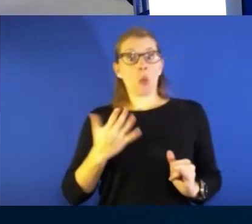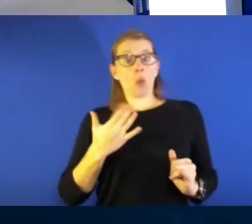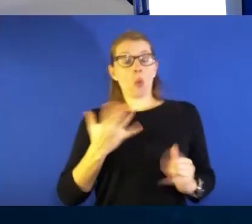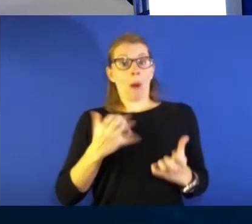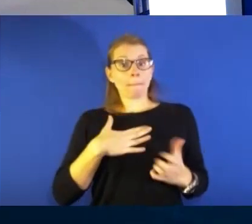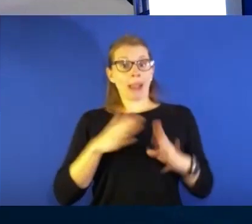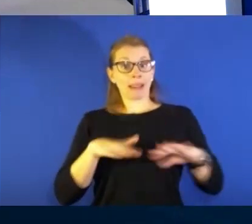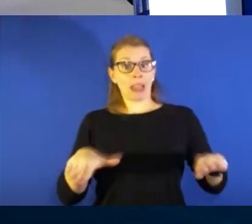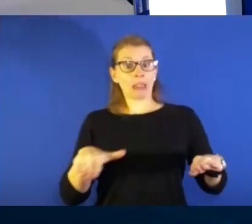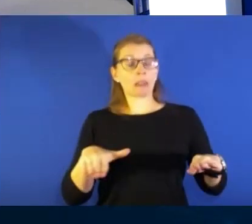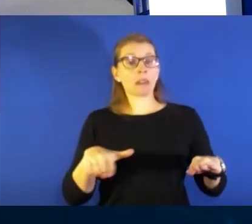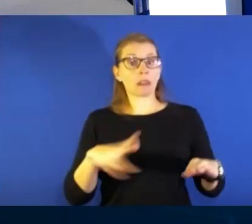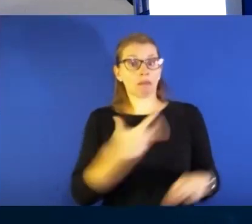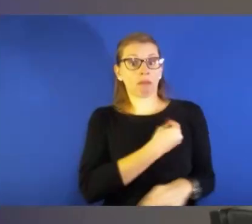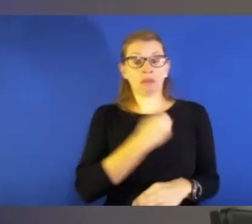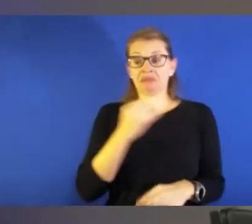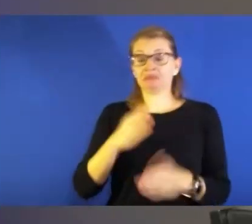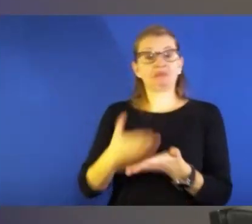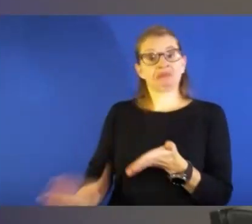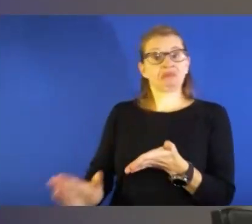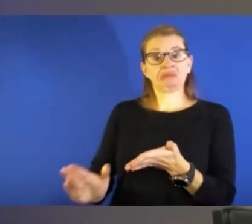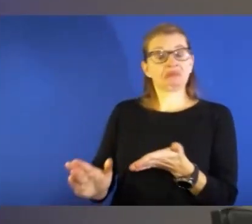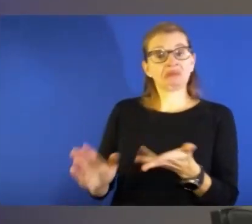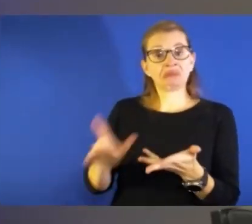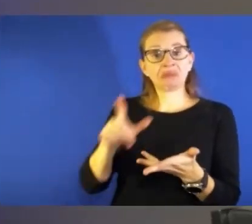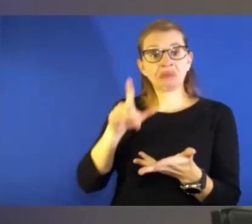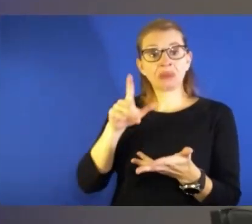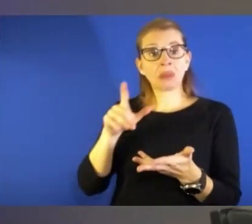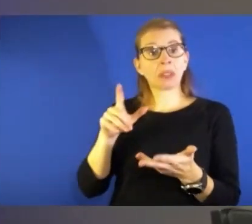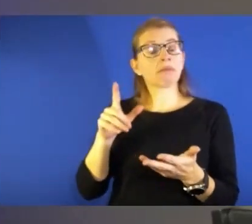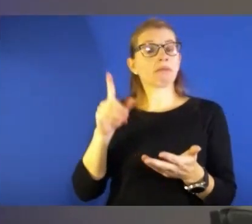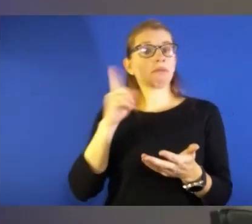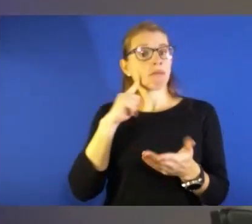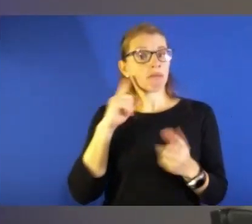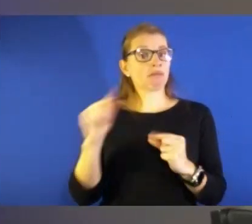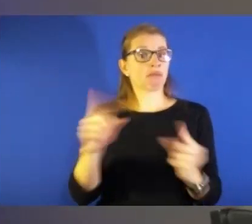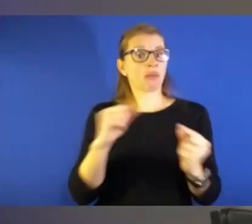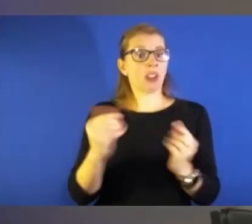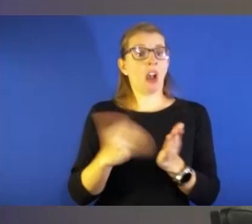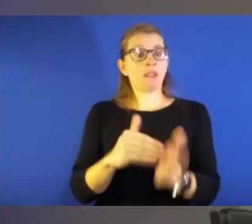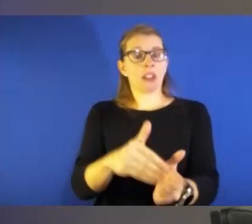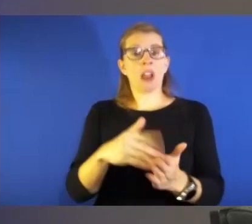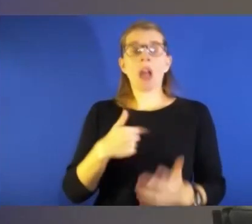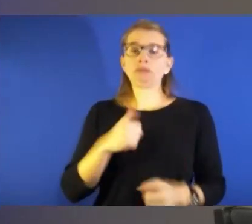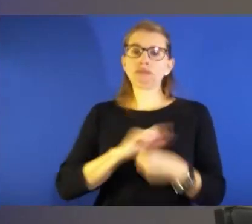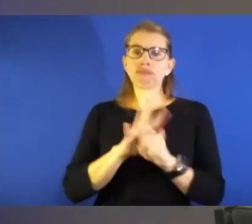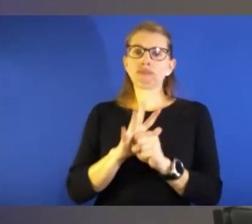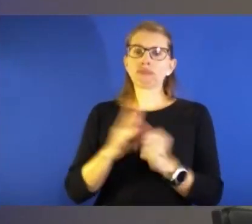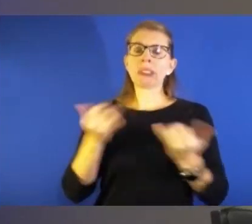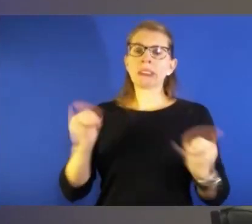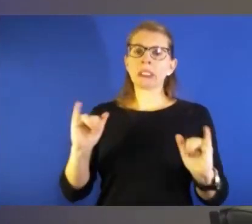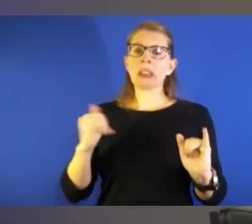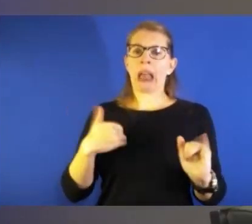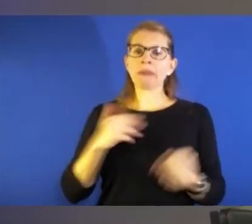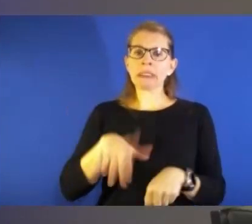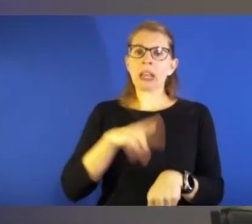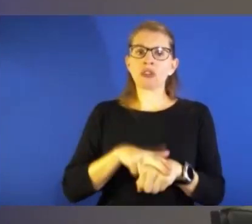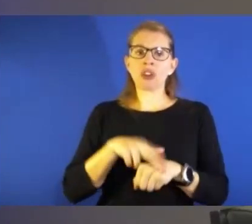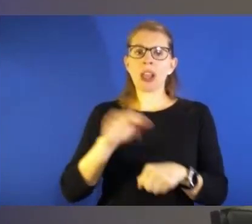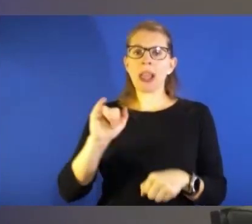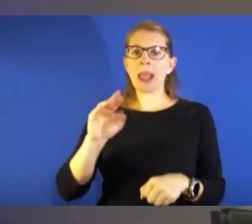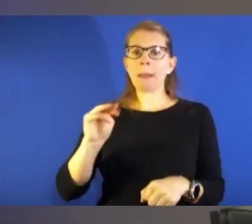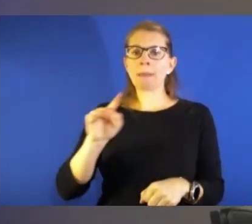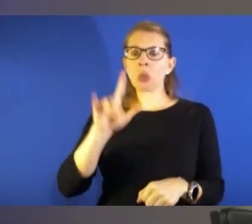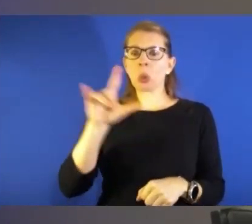say, well, if I don't have to vaccinate, then let's Well, we not hear do that. it? We hear that a lot, that, you know, I had COVID, and so I should have some natural immunity developed in response to